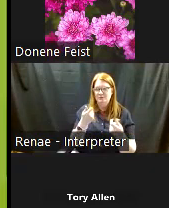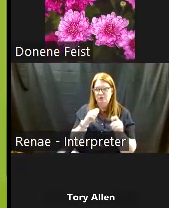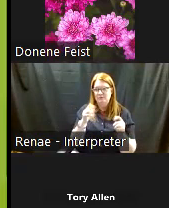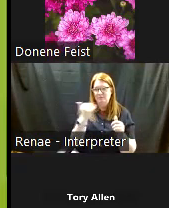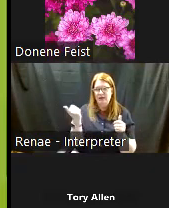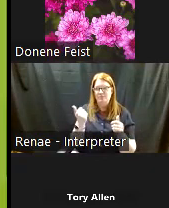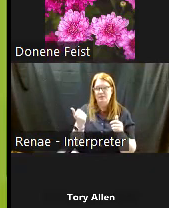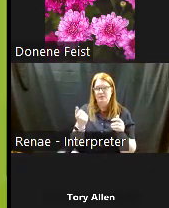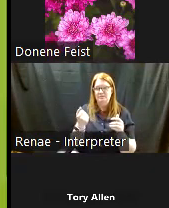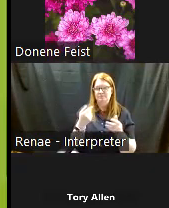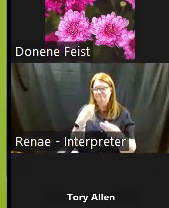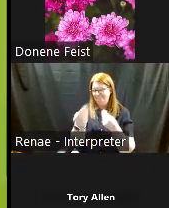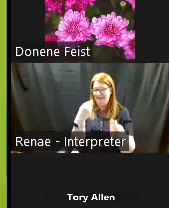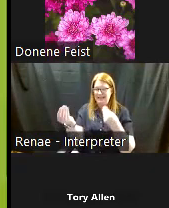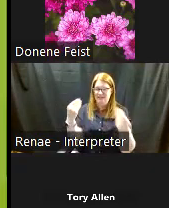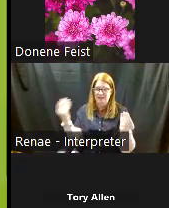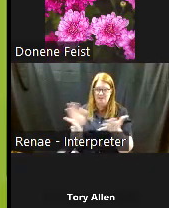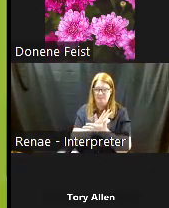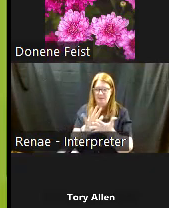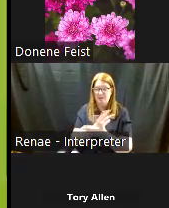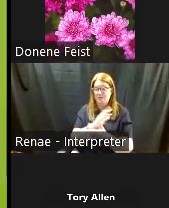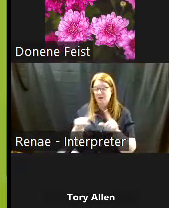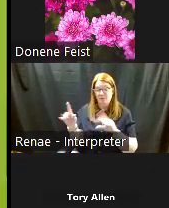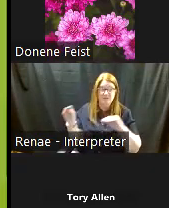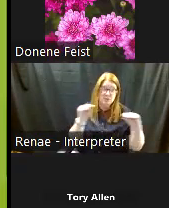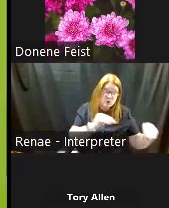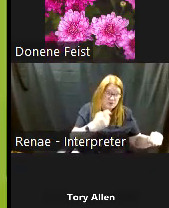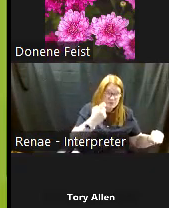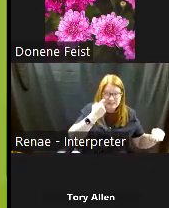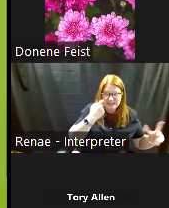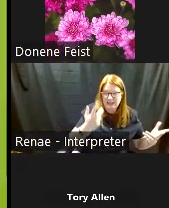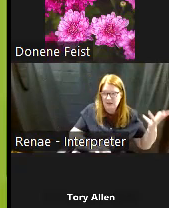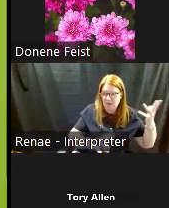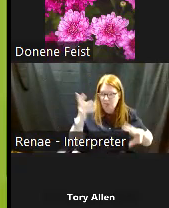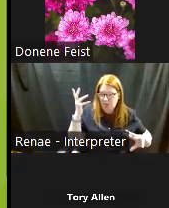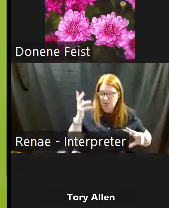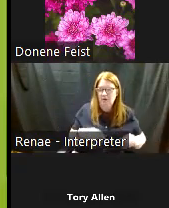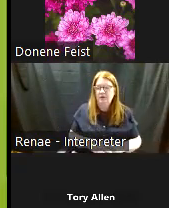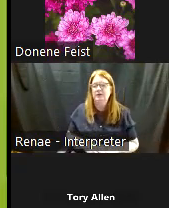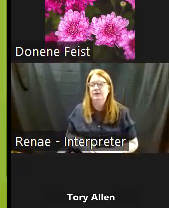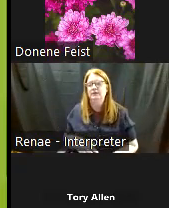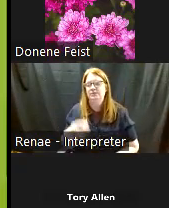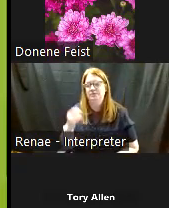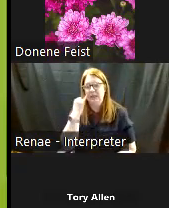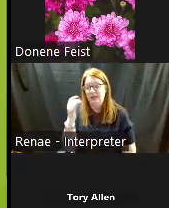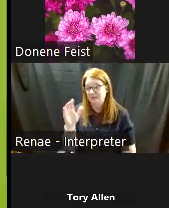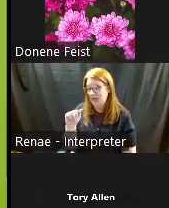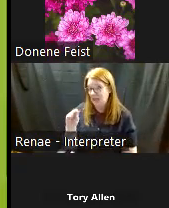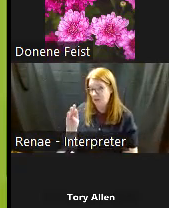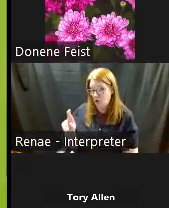about talking about that and giving them that handout. On the flip side of the coin, if our ABR is